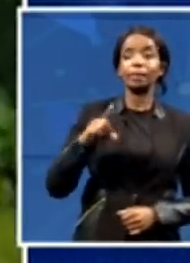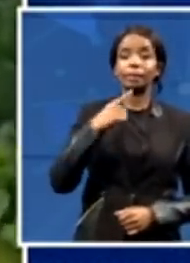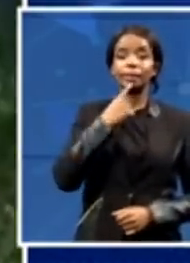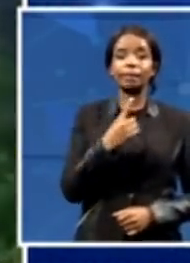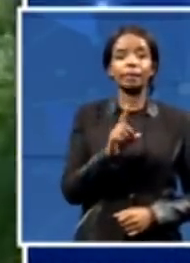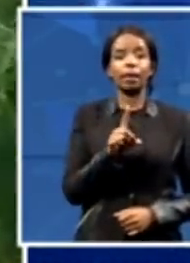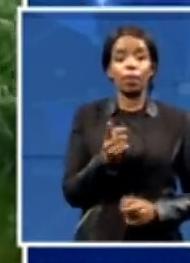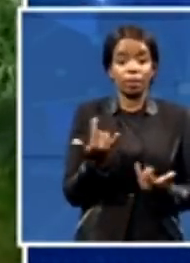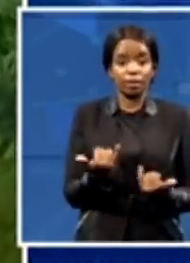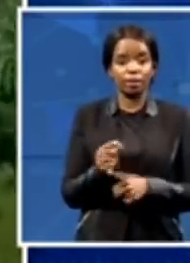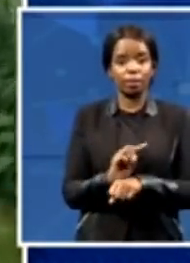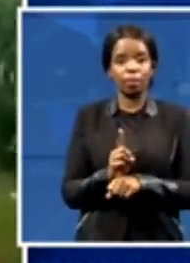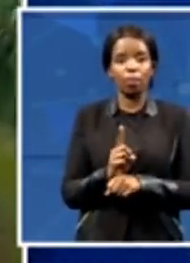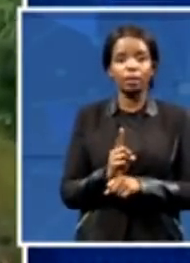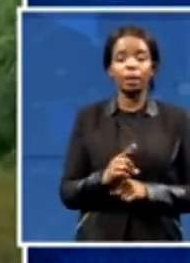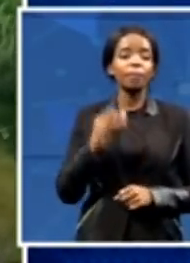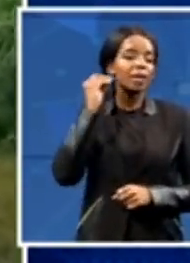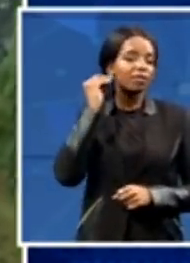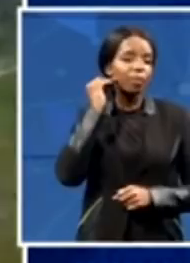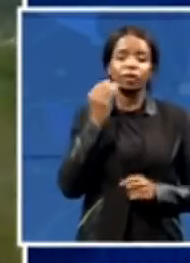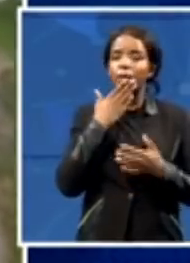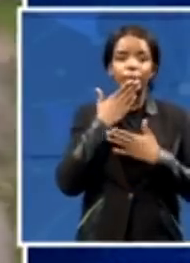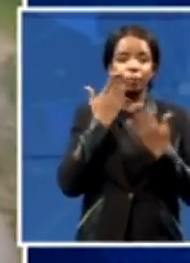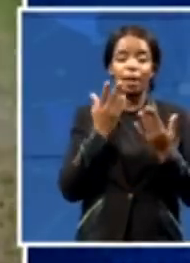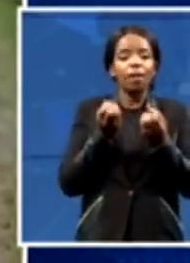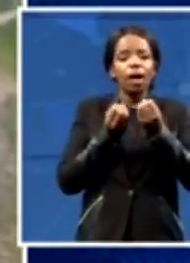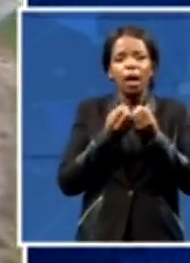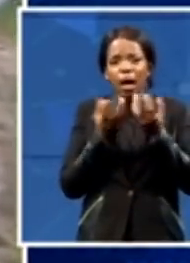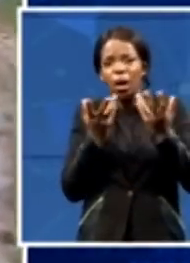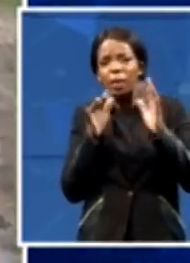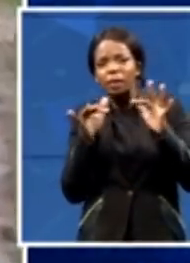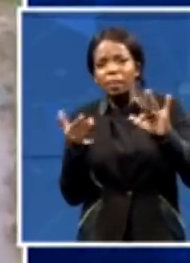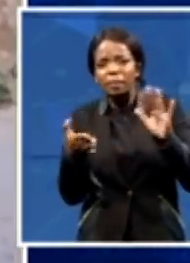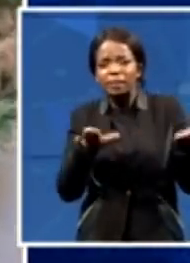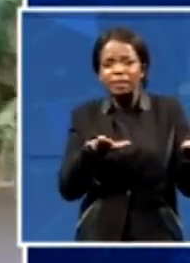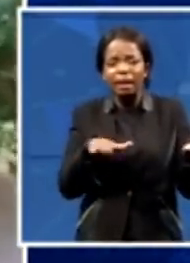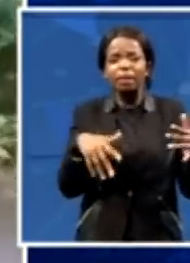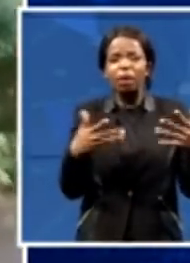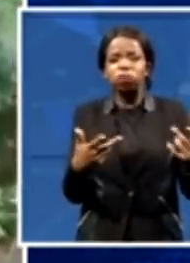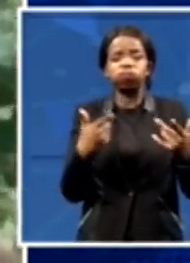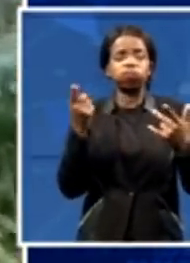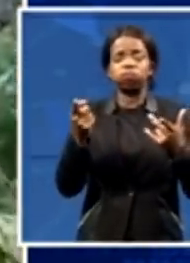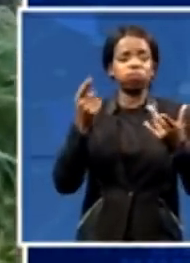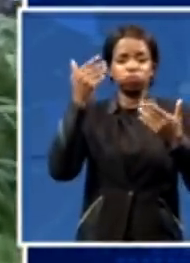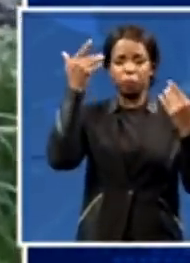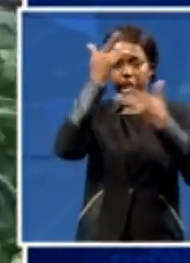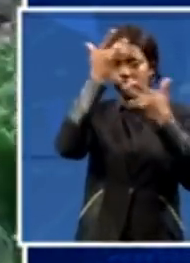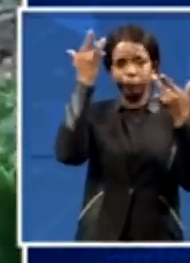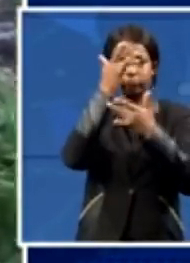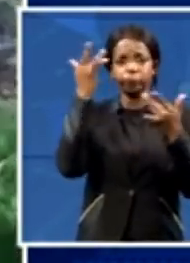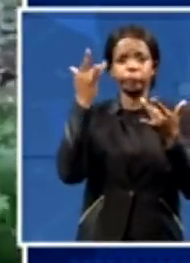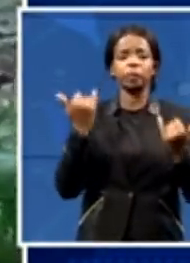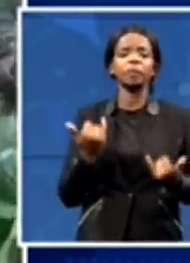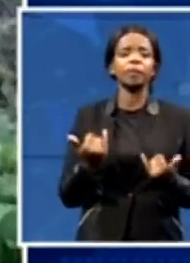how many people or about the death toll in this under this municipality, eThekwini. And also I did speak